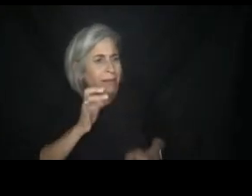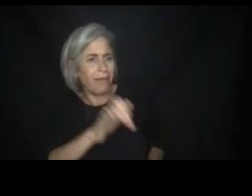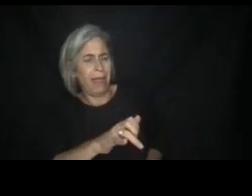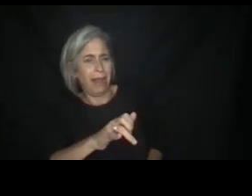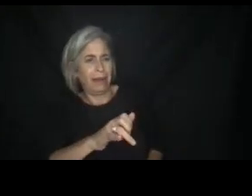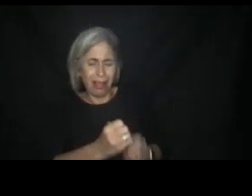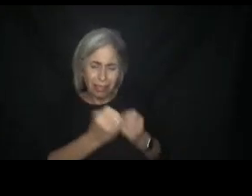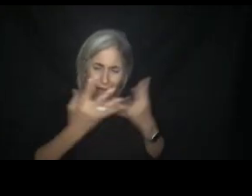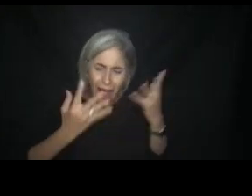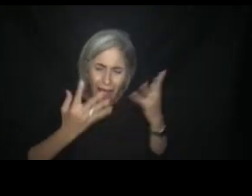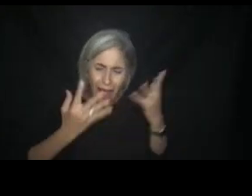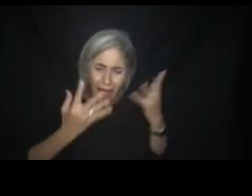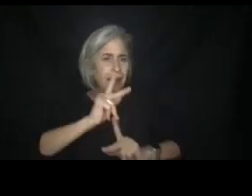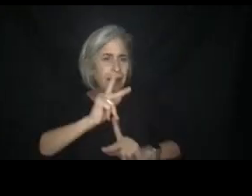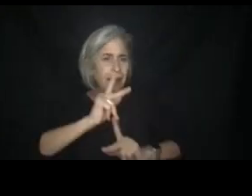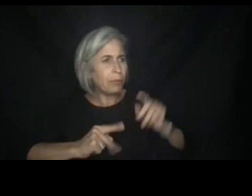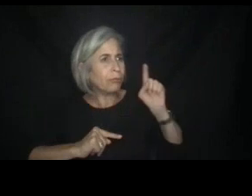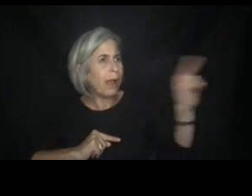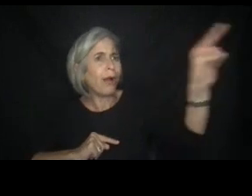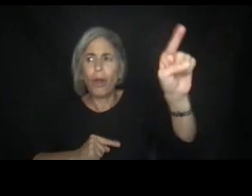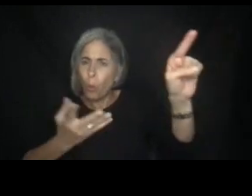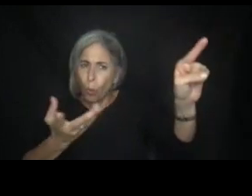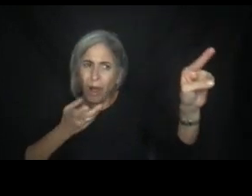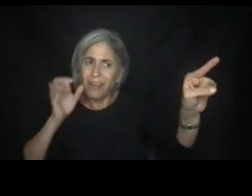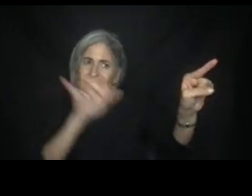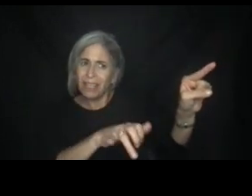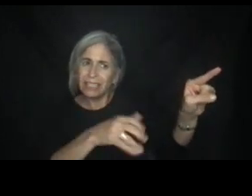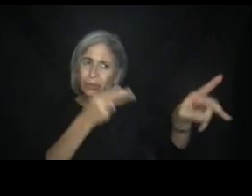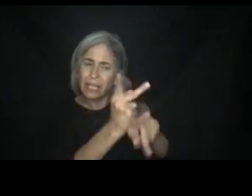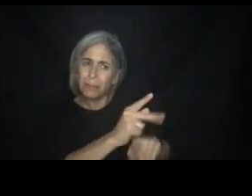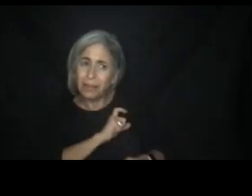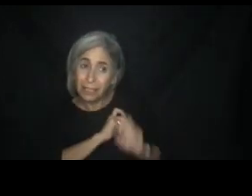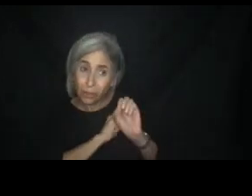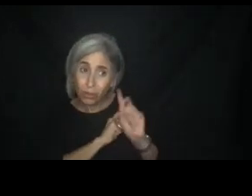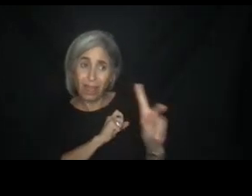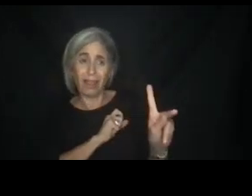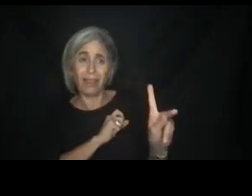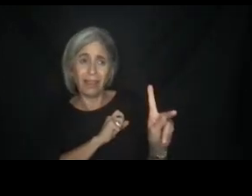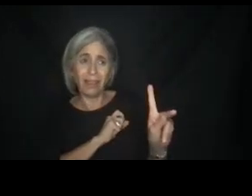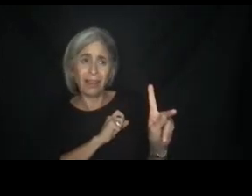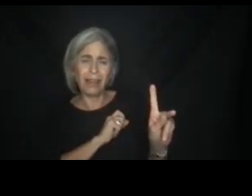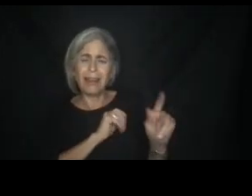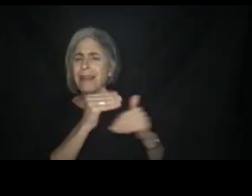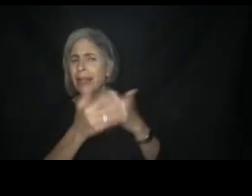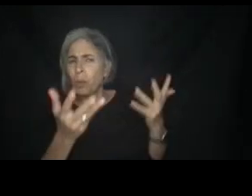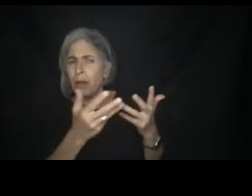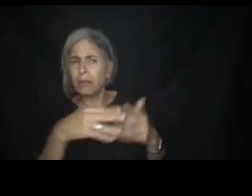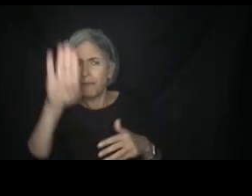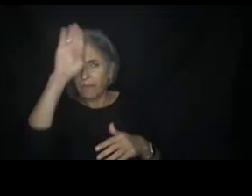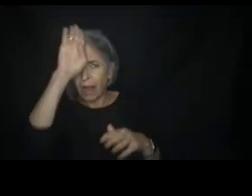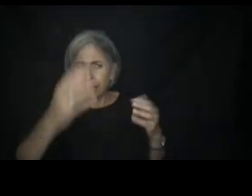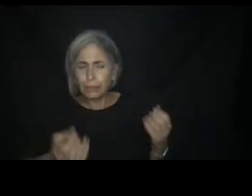lot of people out there that want it. Okay? What's next? The fire department?